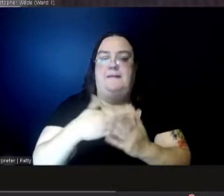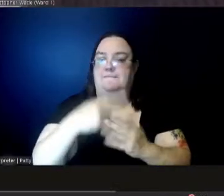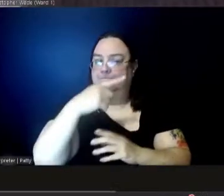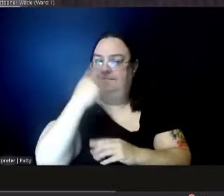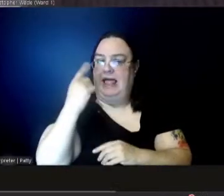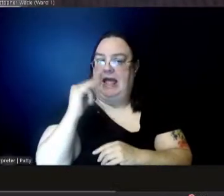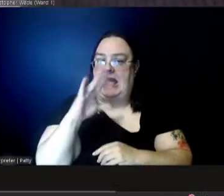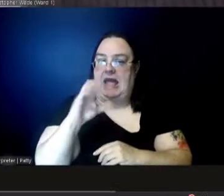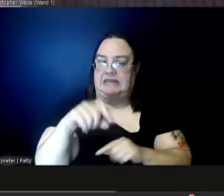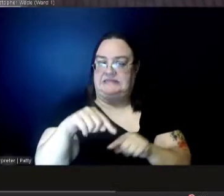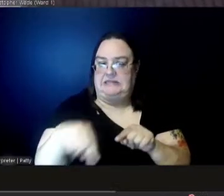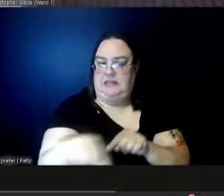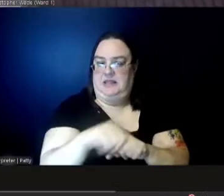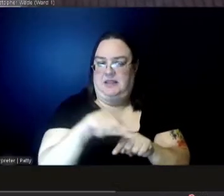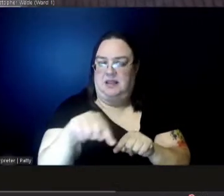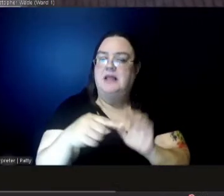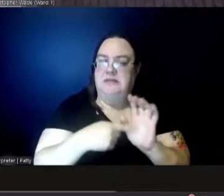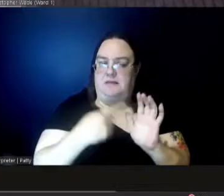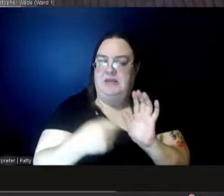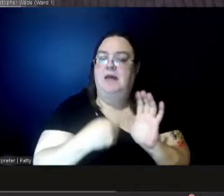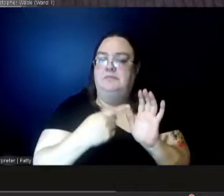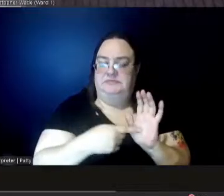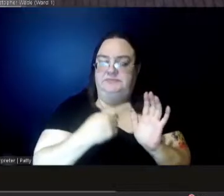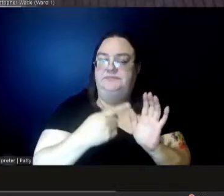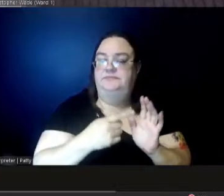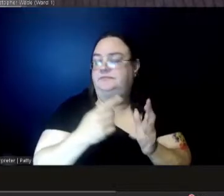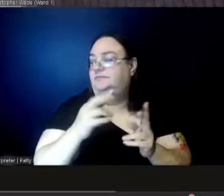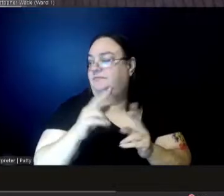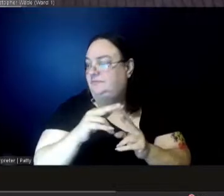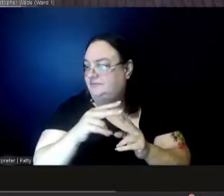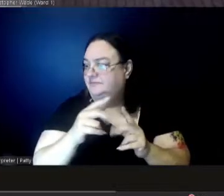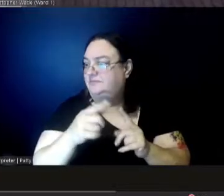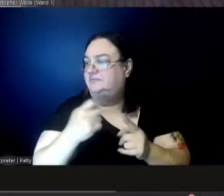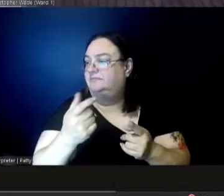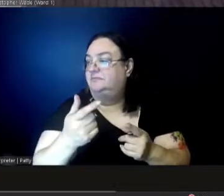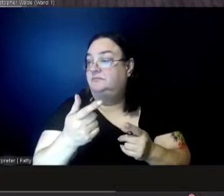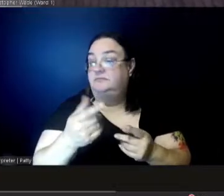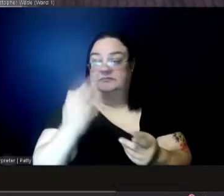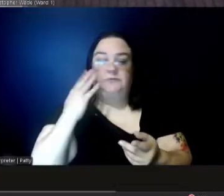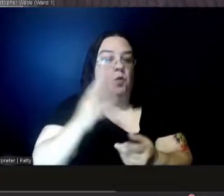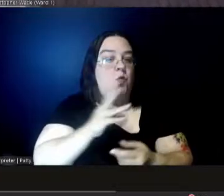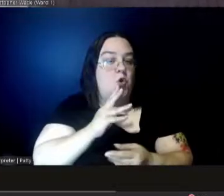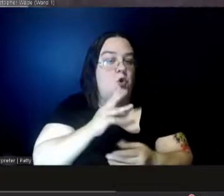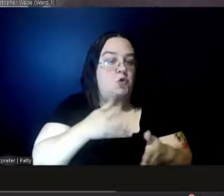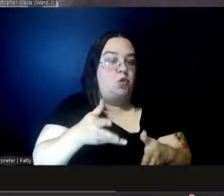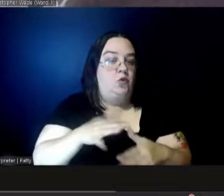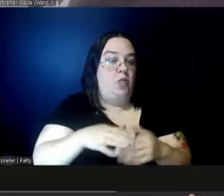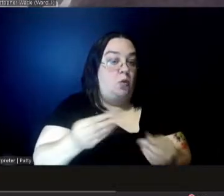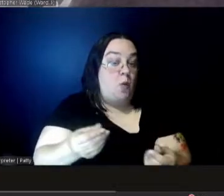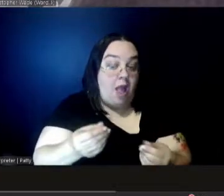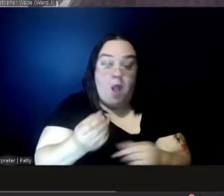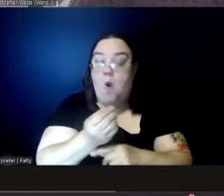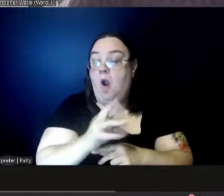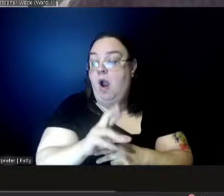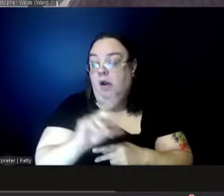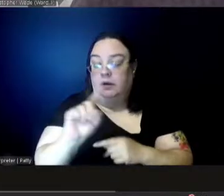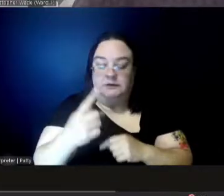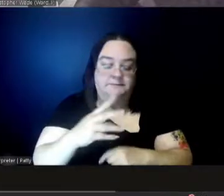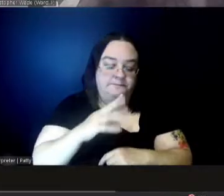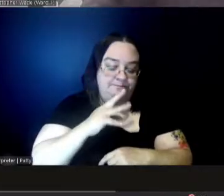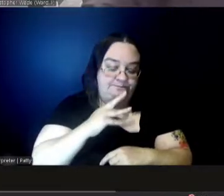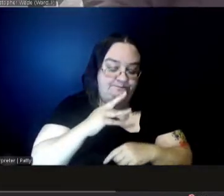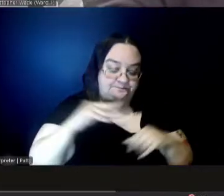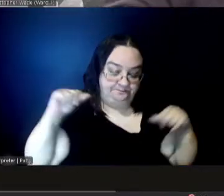sometimes from either some groundwater or from just water coming down the hill